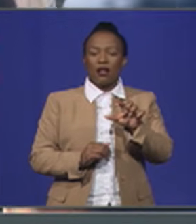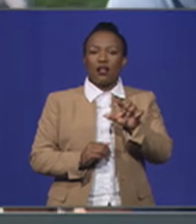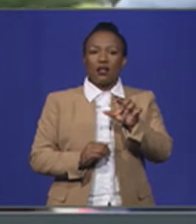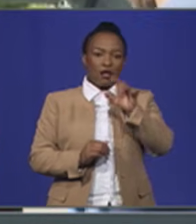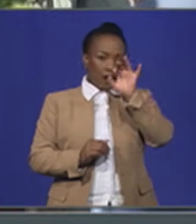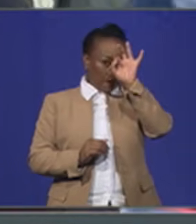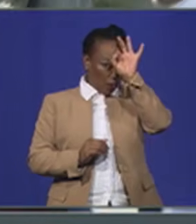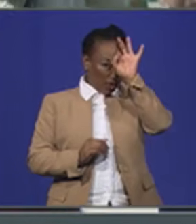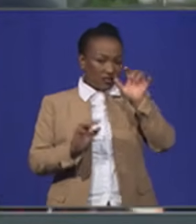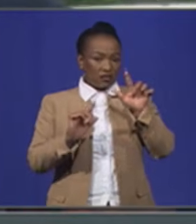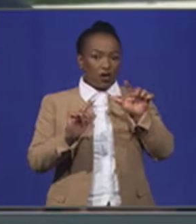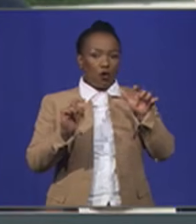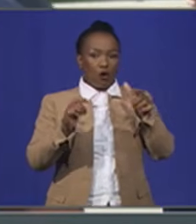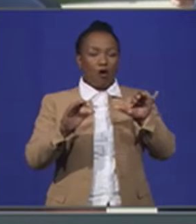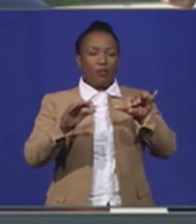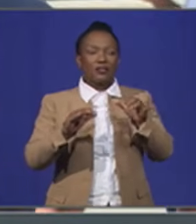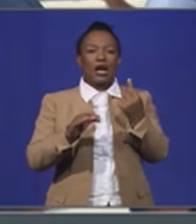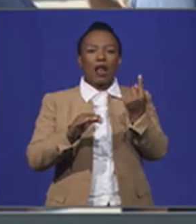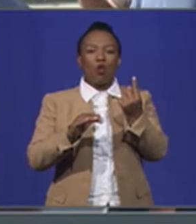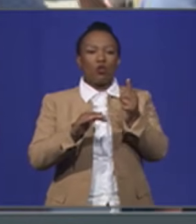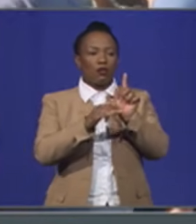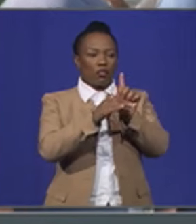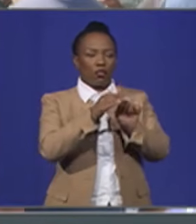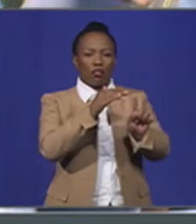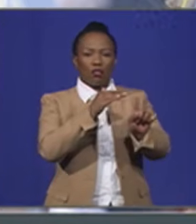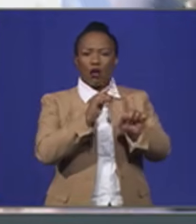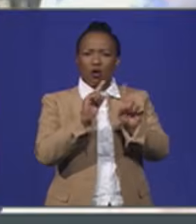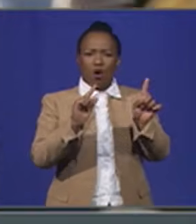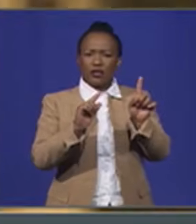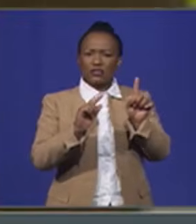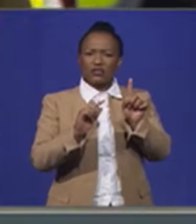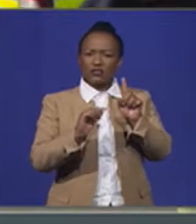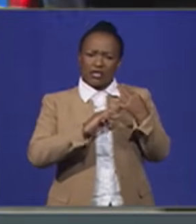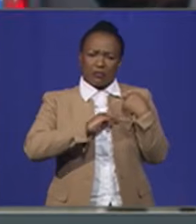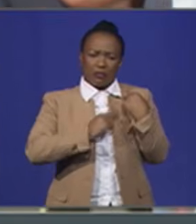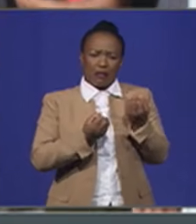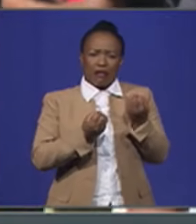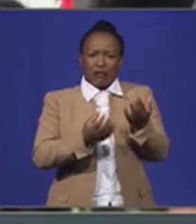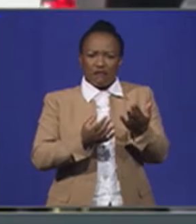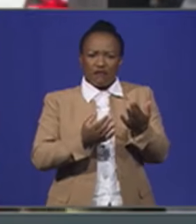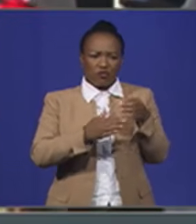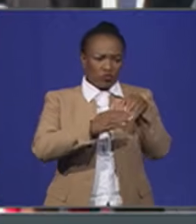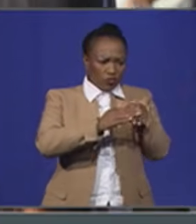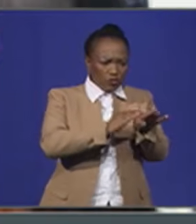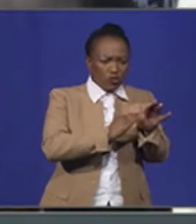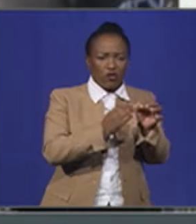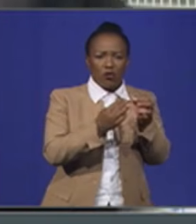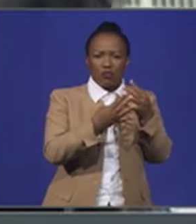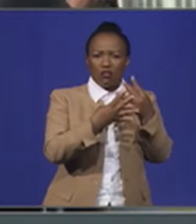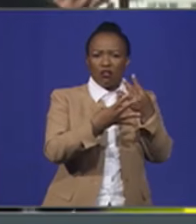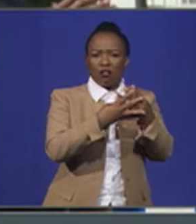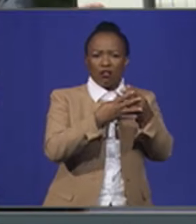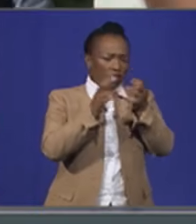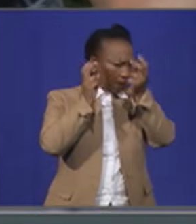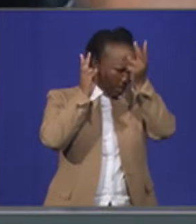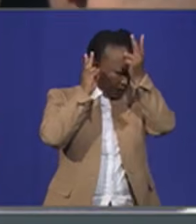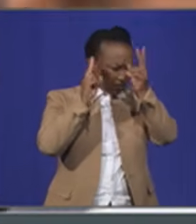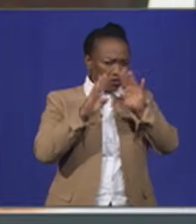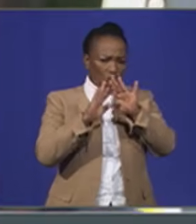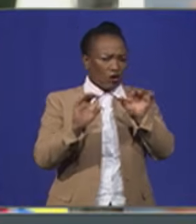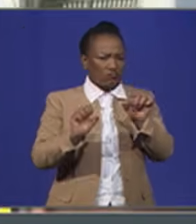Committee, and that is wrong. He was not mandated to go to the Westville prison as a member of the Police Portfolio Committee.